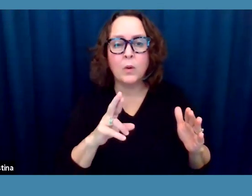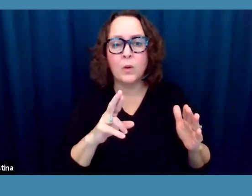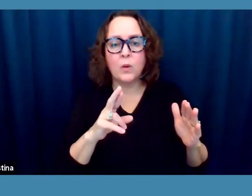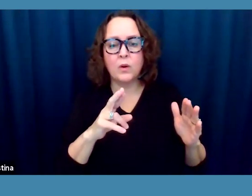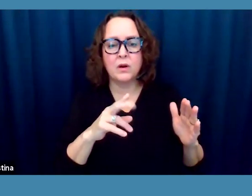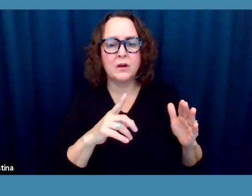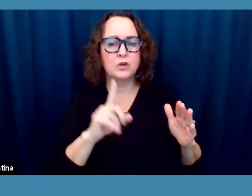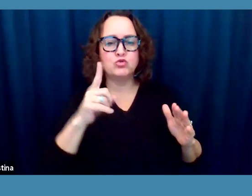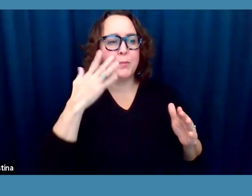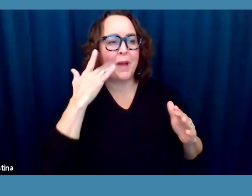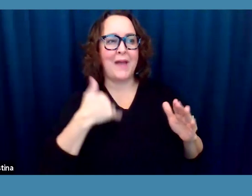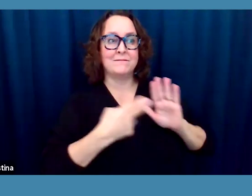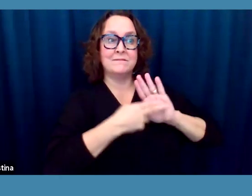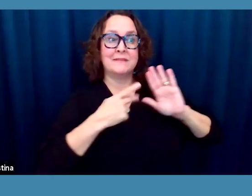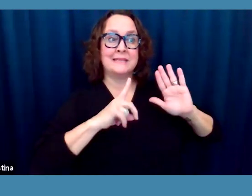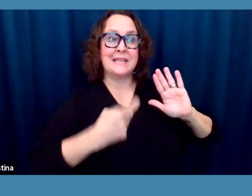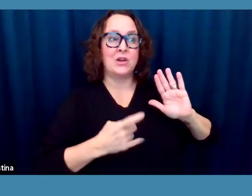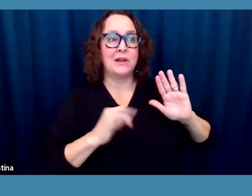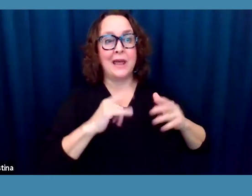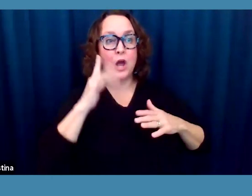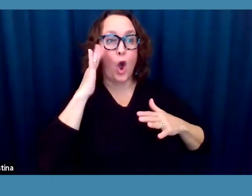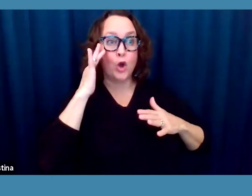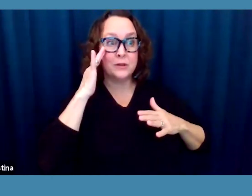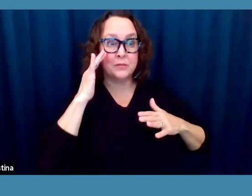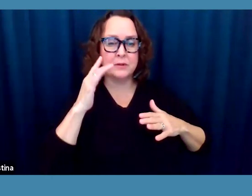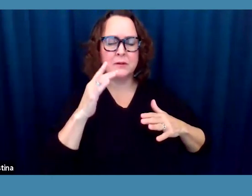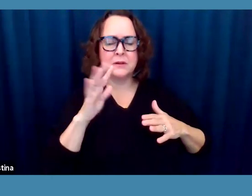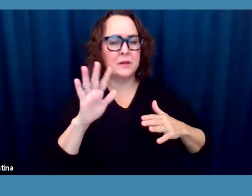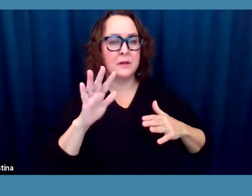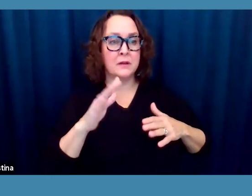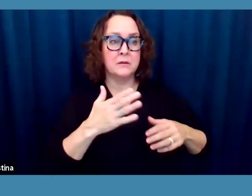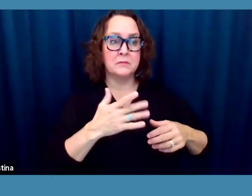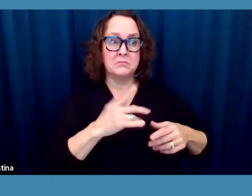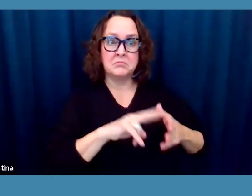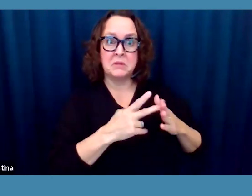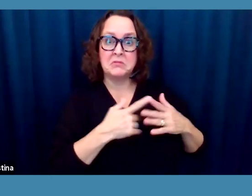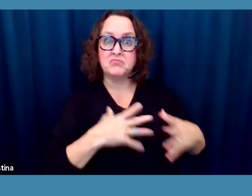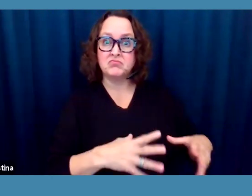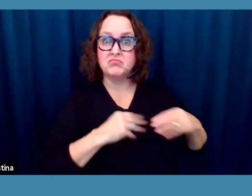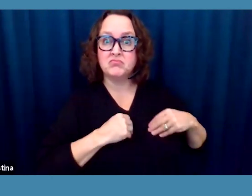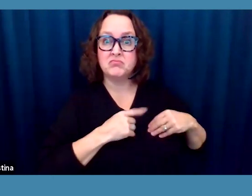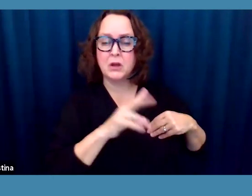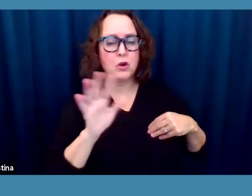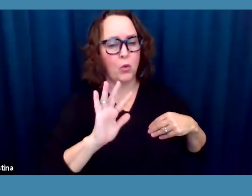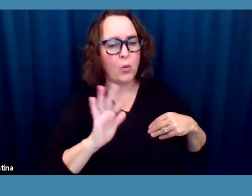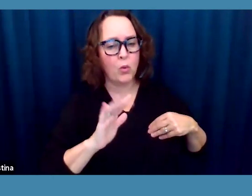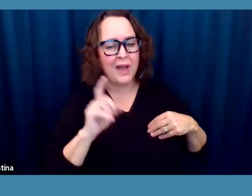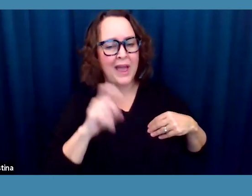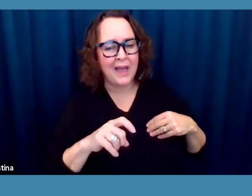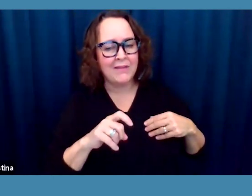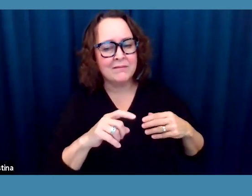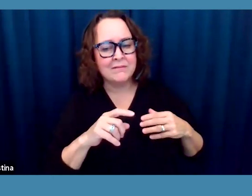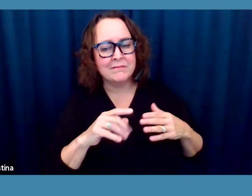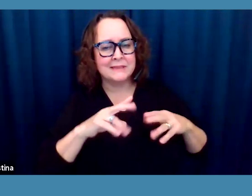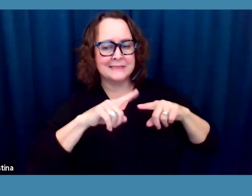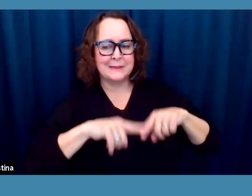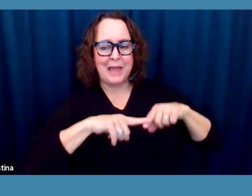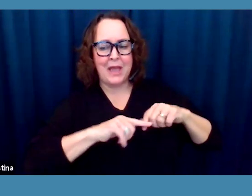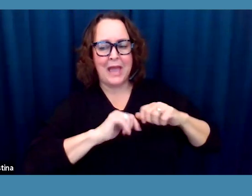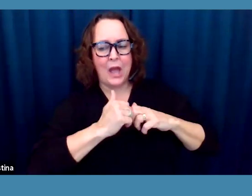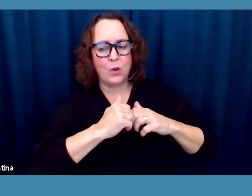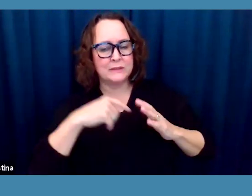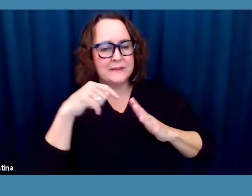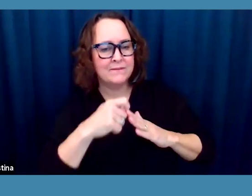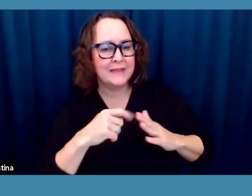just because you have a diagnosis of, say, autism doesn't necessarily mean you will reach the threshold of being able